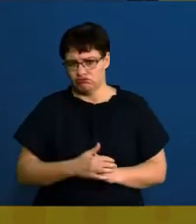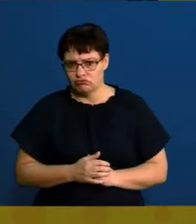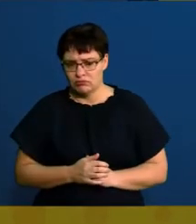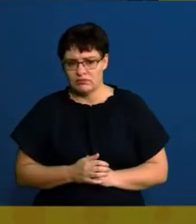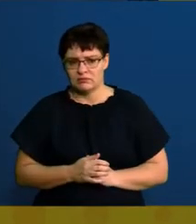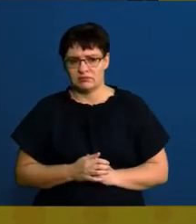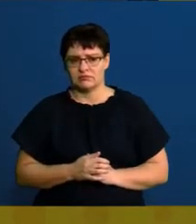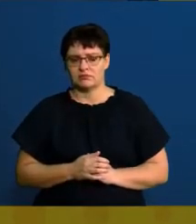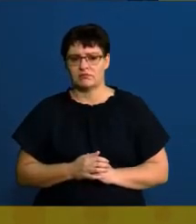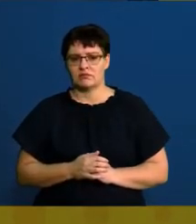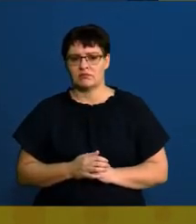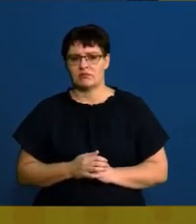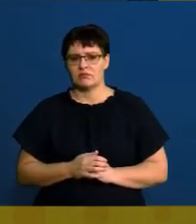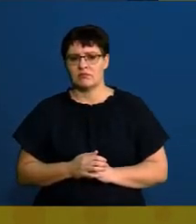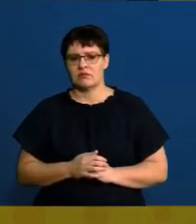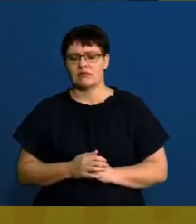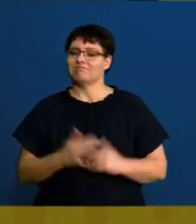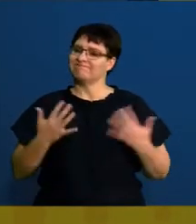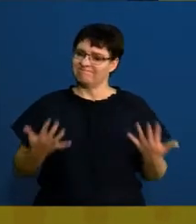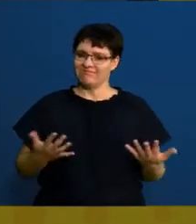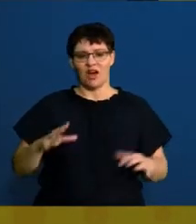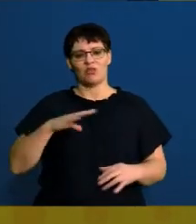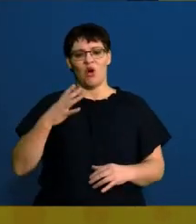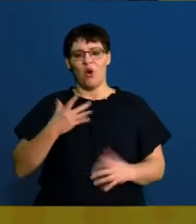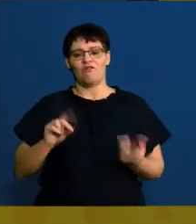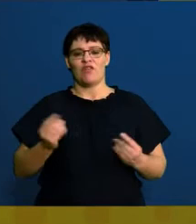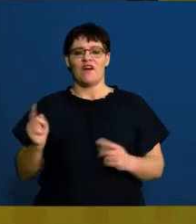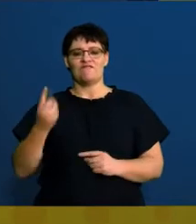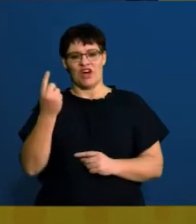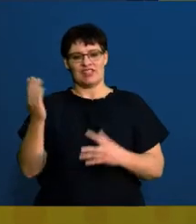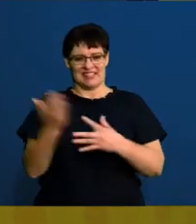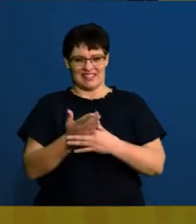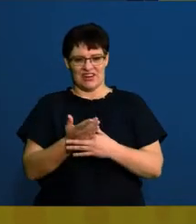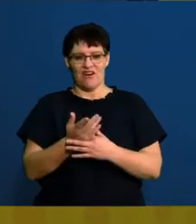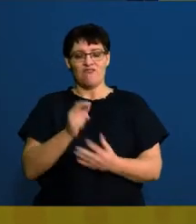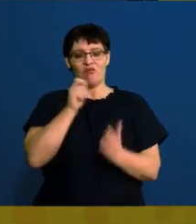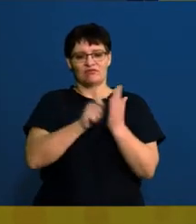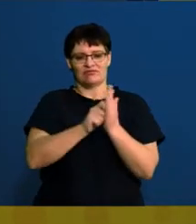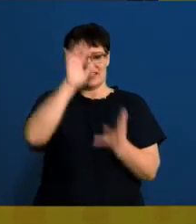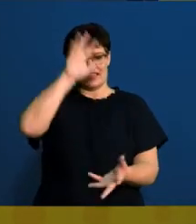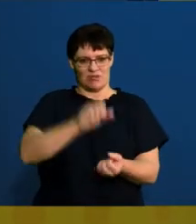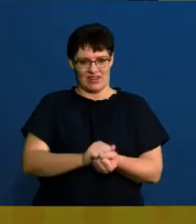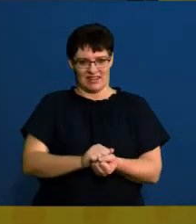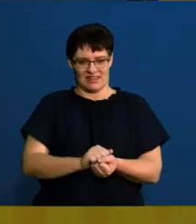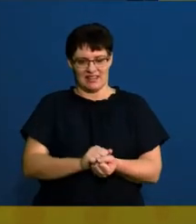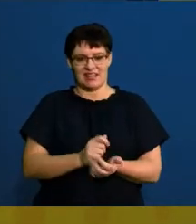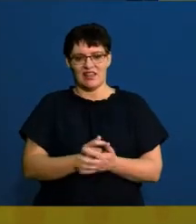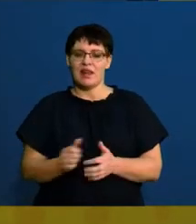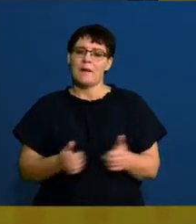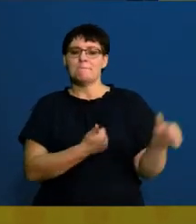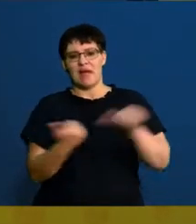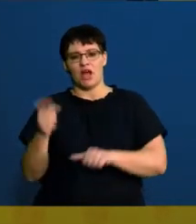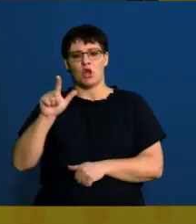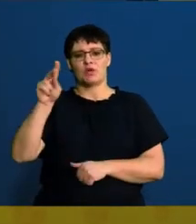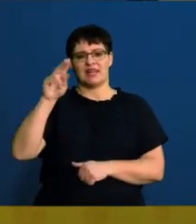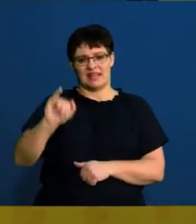Okay, so that is all we have for the first section of the summary writing, and we're going to go back to